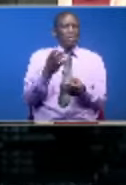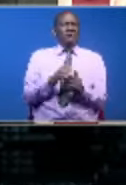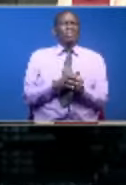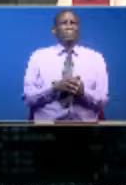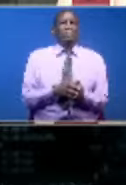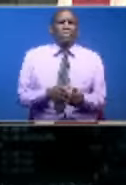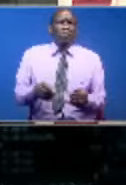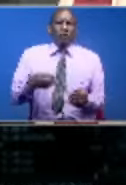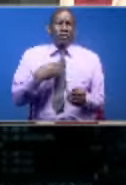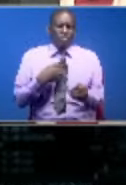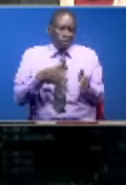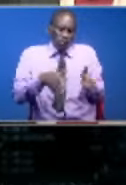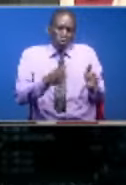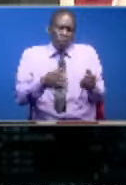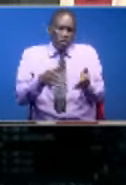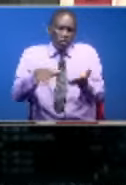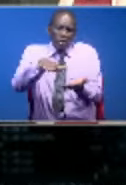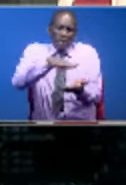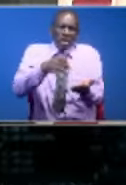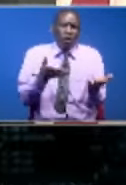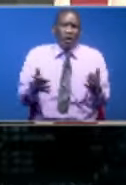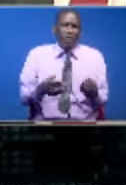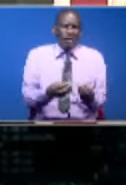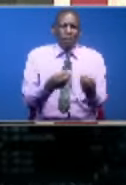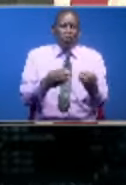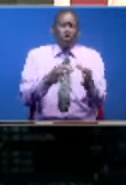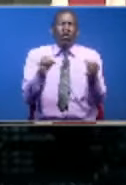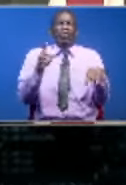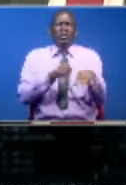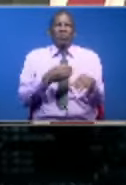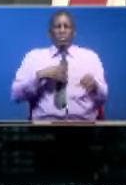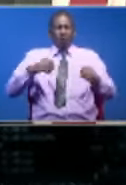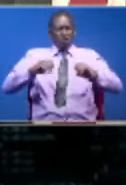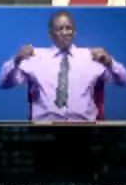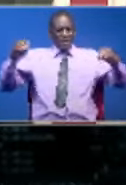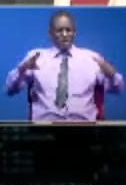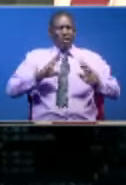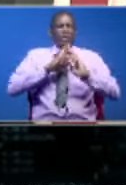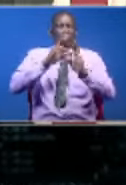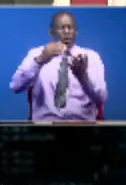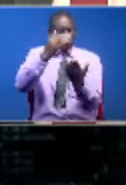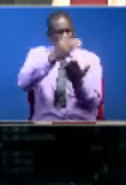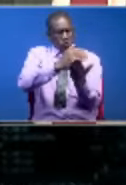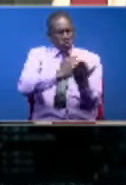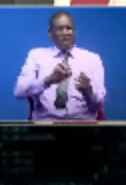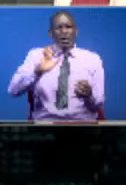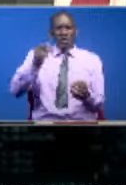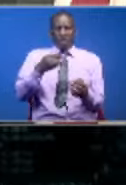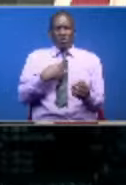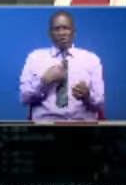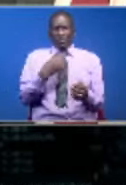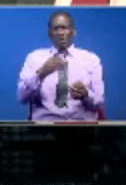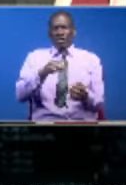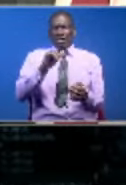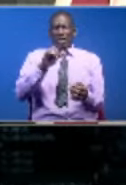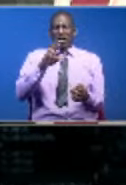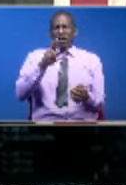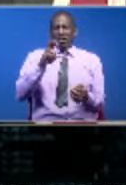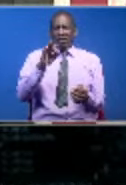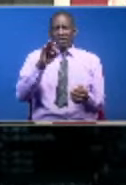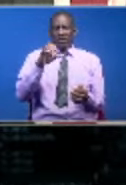We are in a space where for a long time there haven't been clear reporting guidelines. In Kenya, we have seen IFRS S1 and